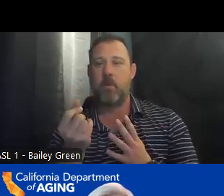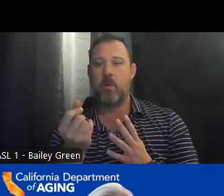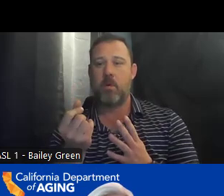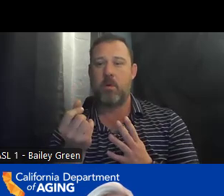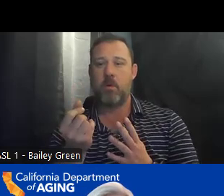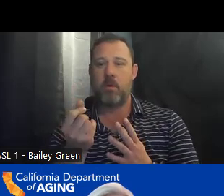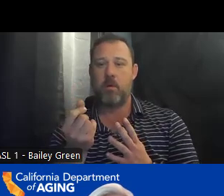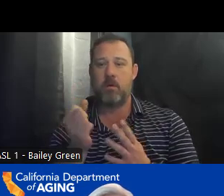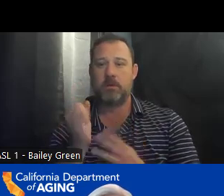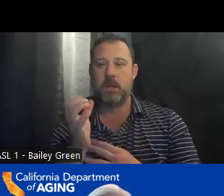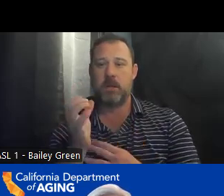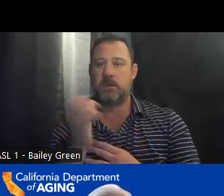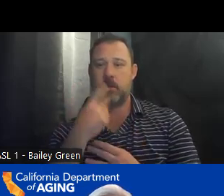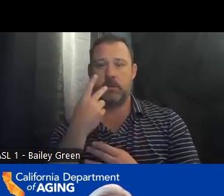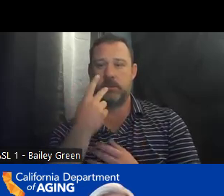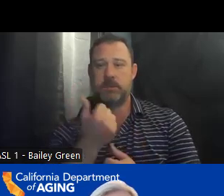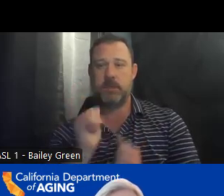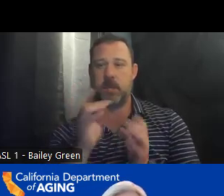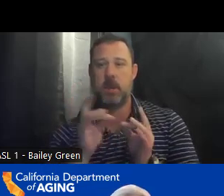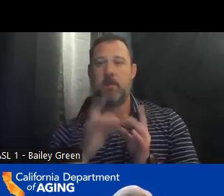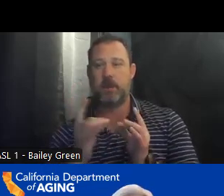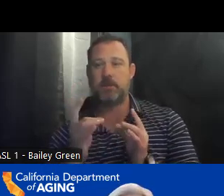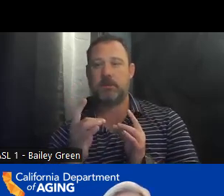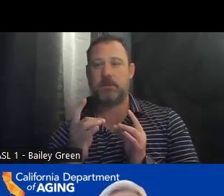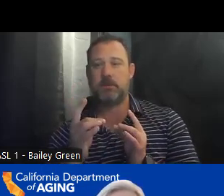beats. Not seeing any more comments.